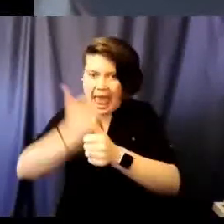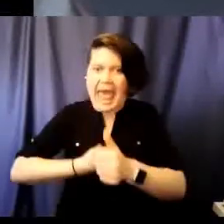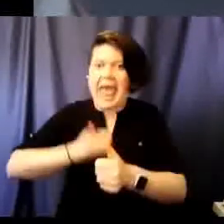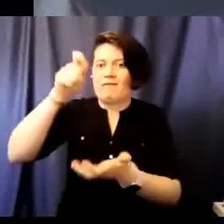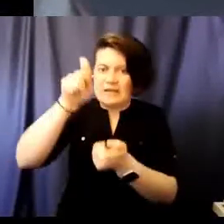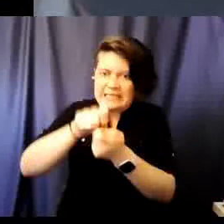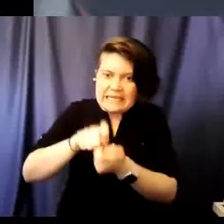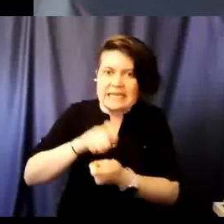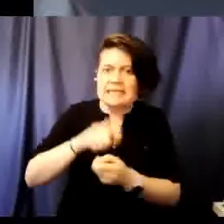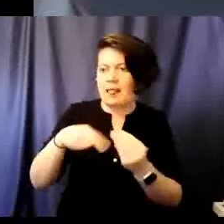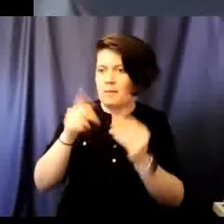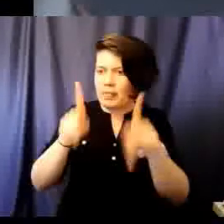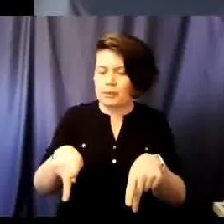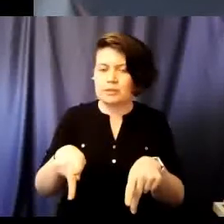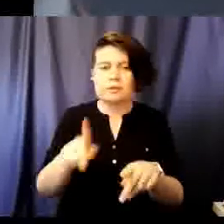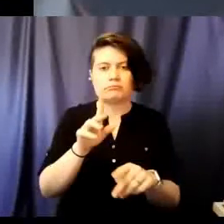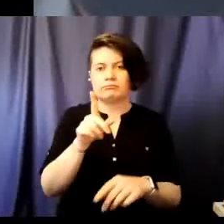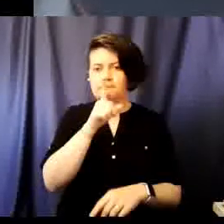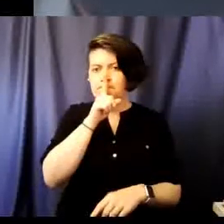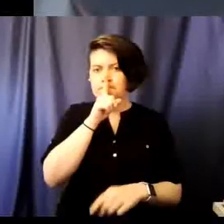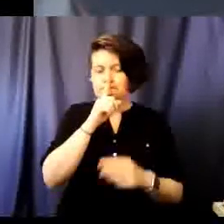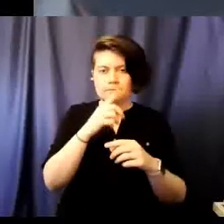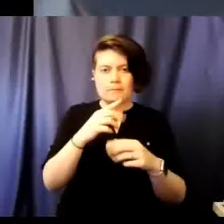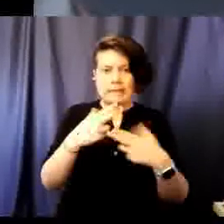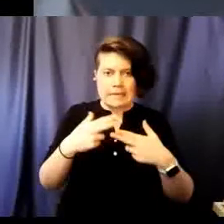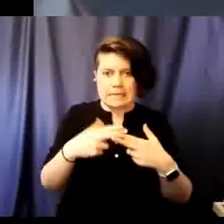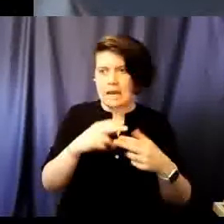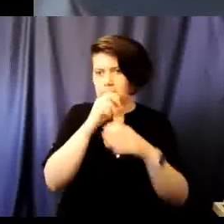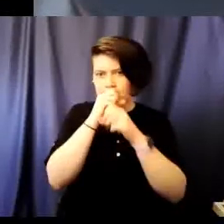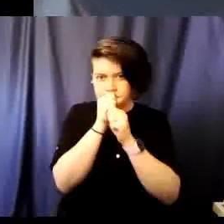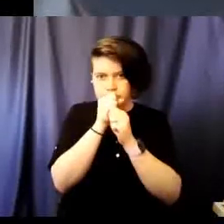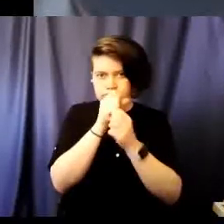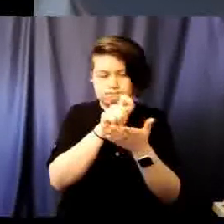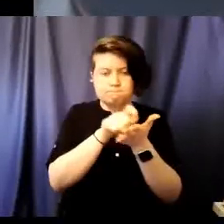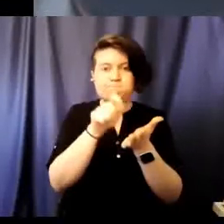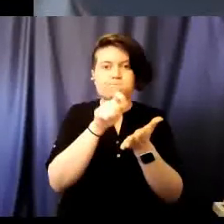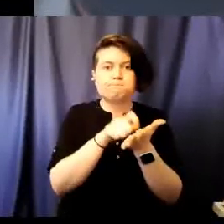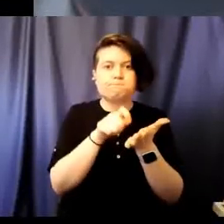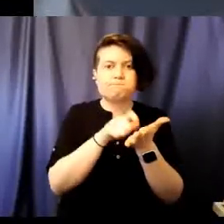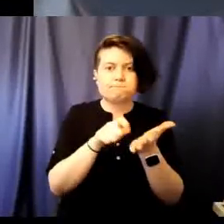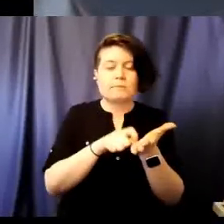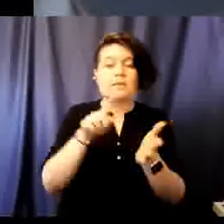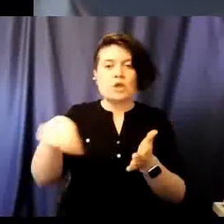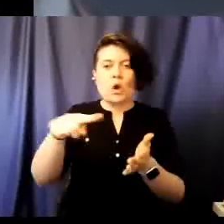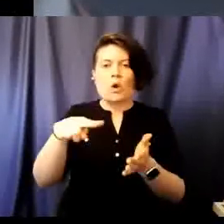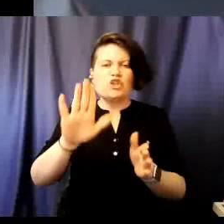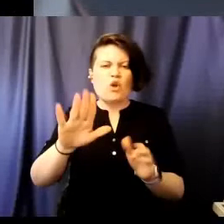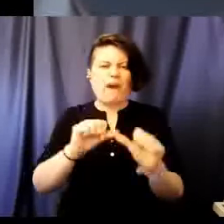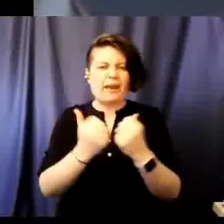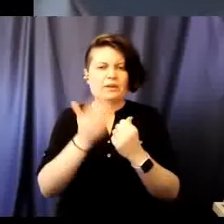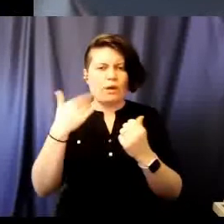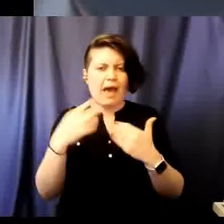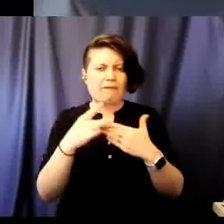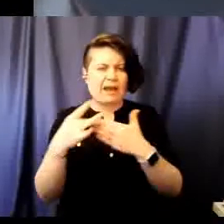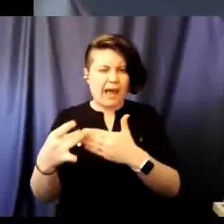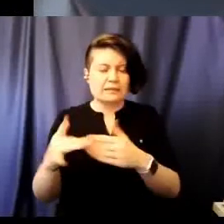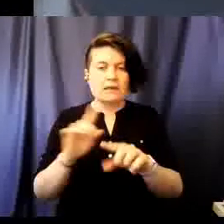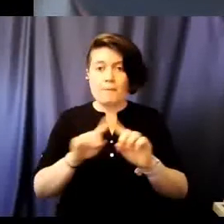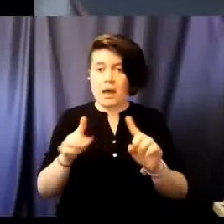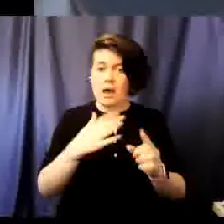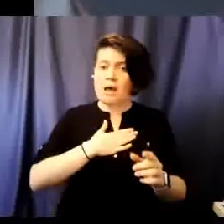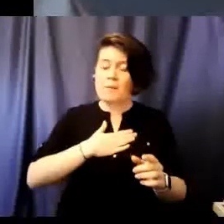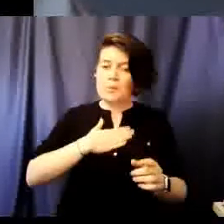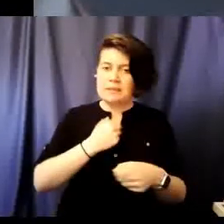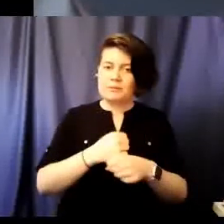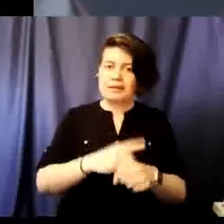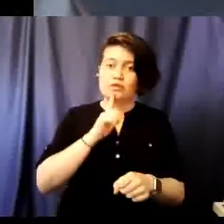confidentiality. Your agency should be providing some guidance on this, but you should not be recording information that could potentially hurt a survivor if it was obtained